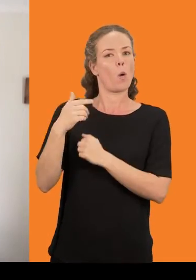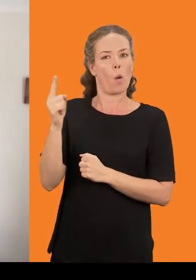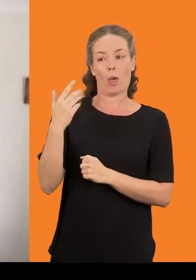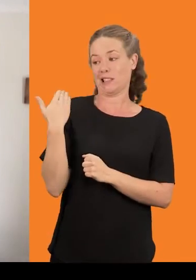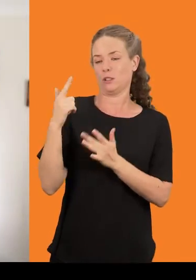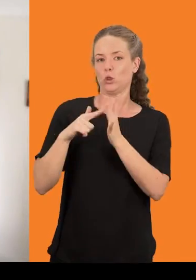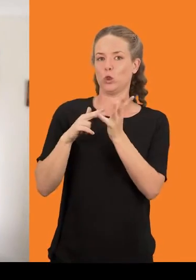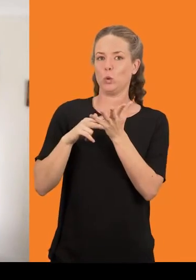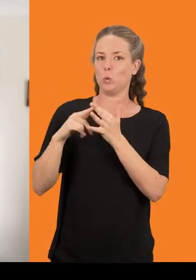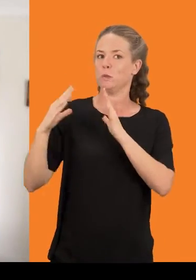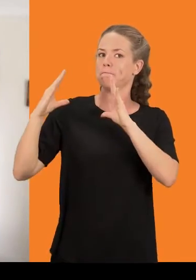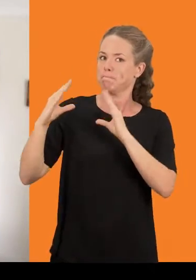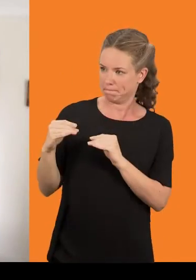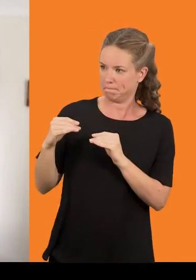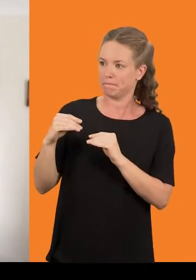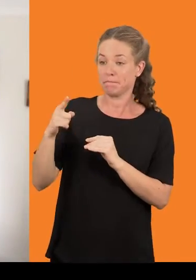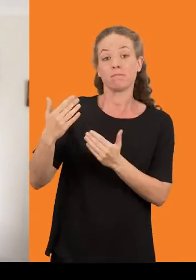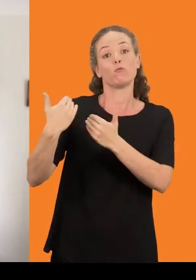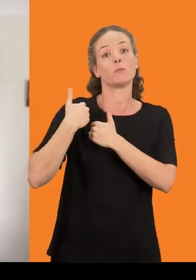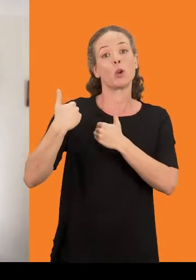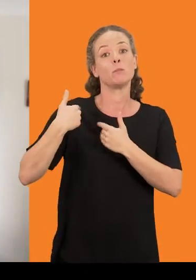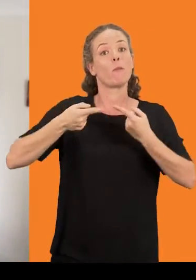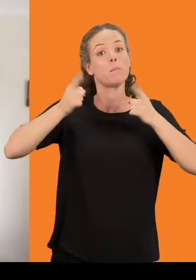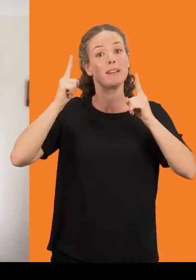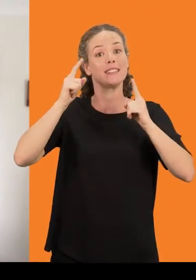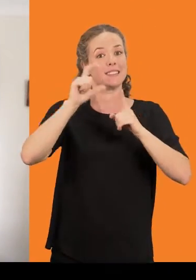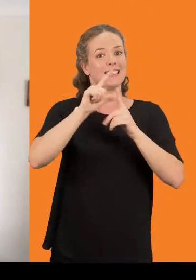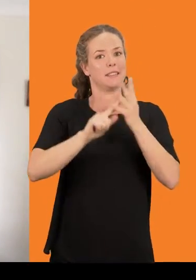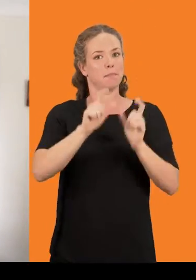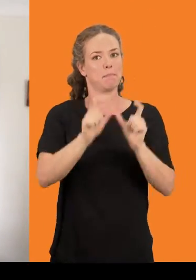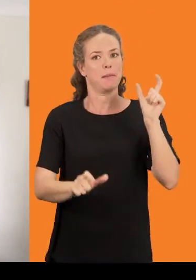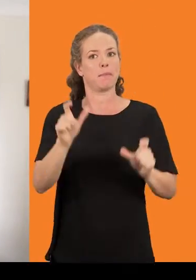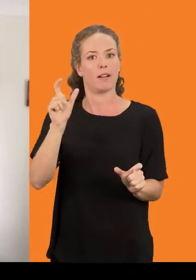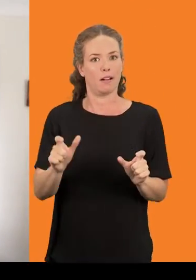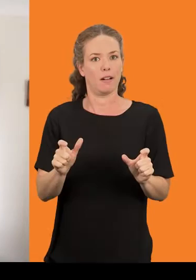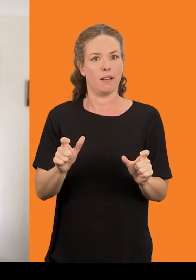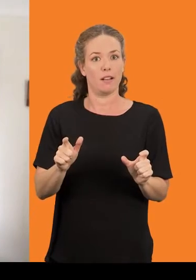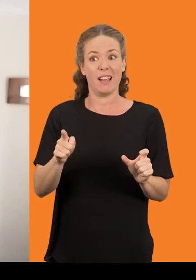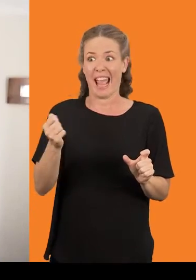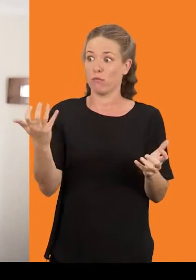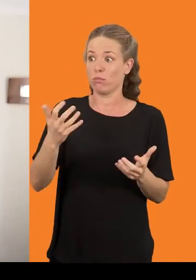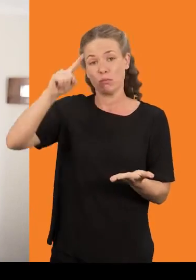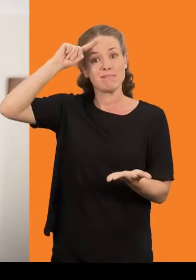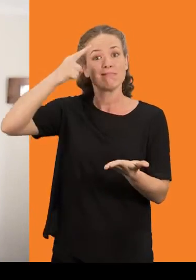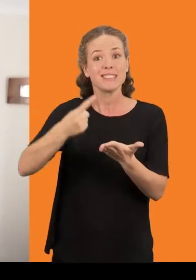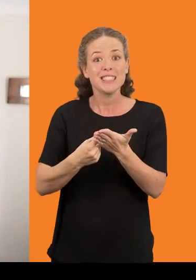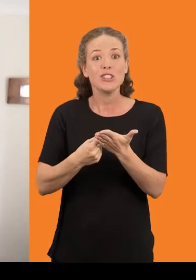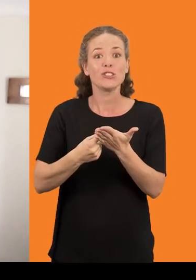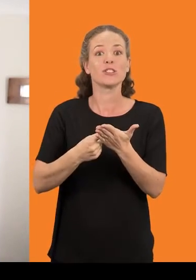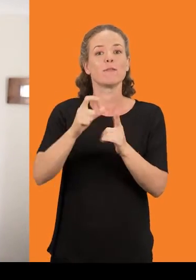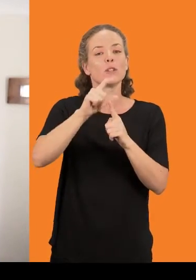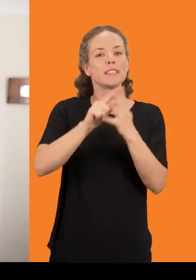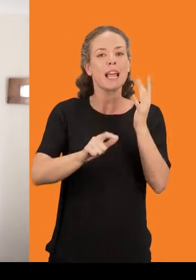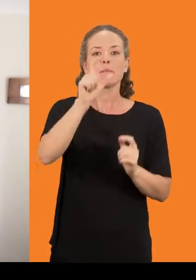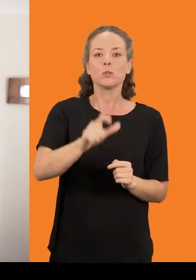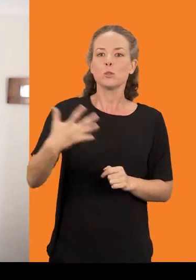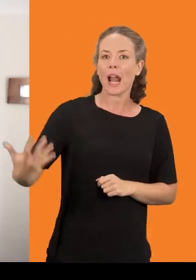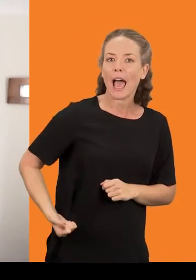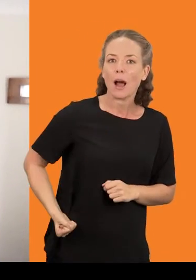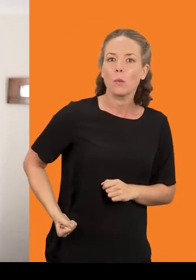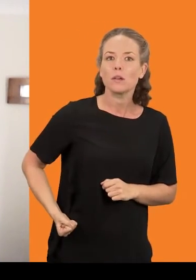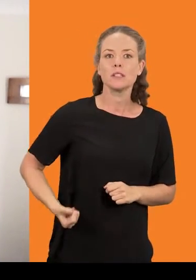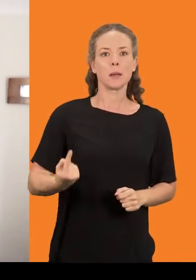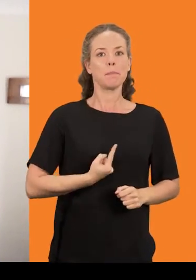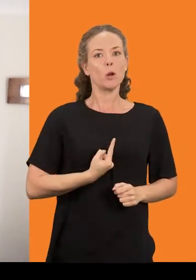Justin Tomlinson. Now his role in government until June this year was as the Minister for Disabled People. The Minister for Disabled People basically has some key